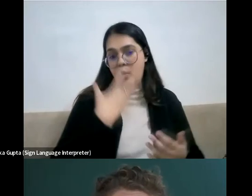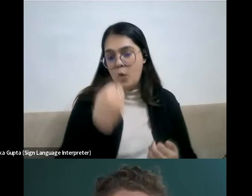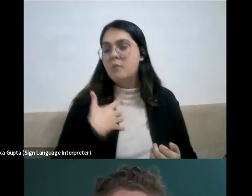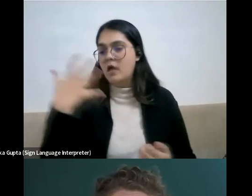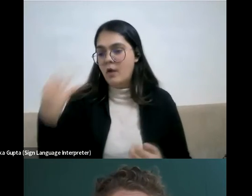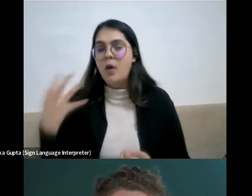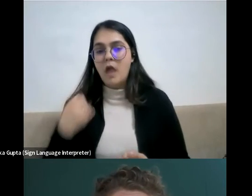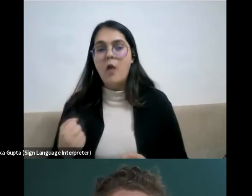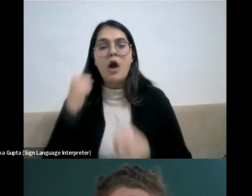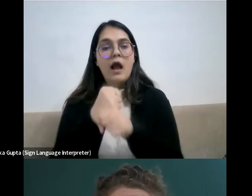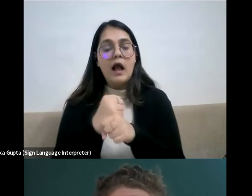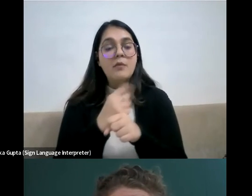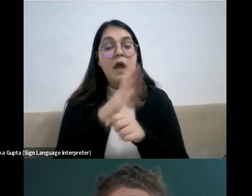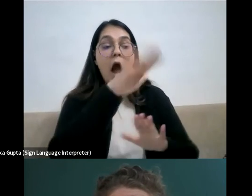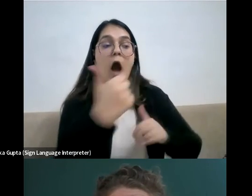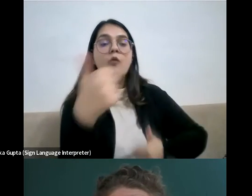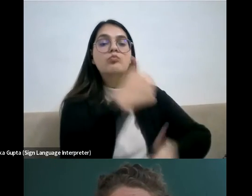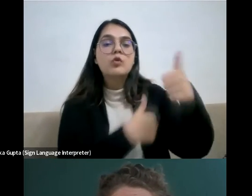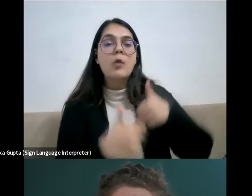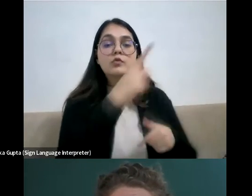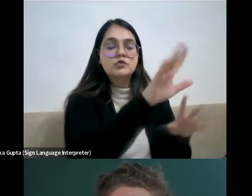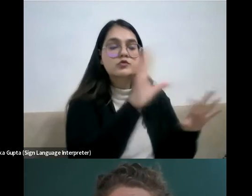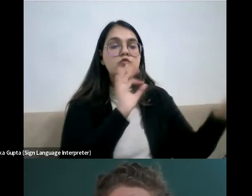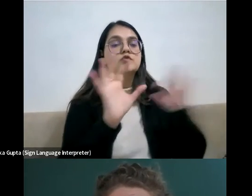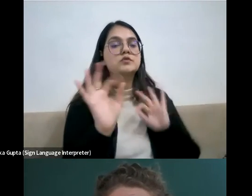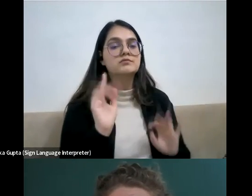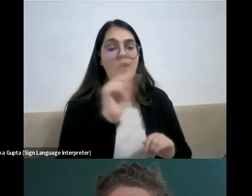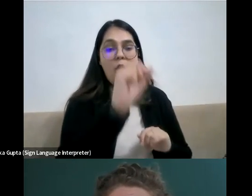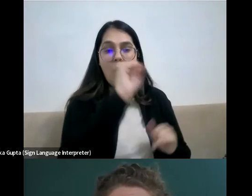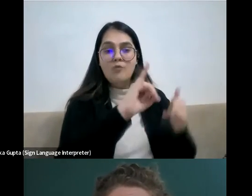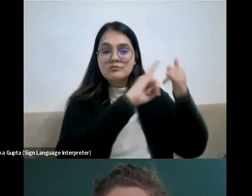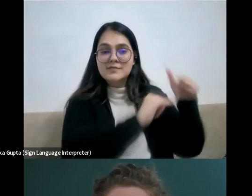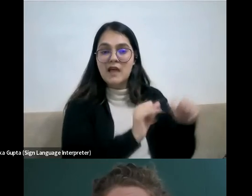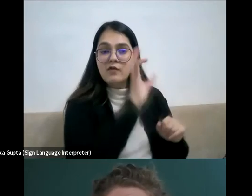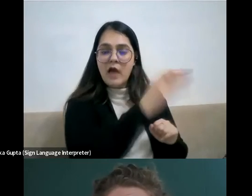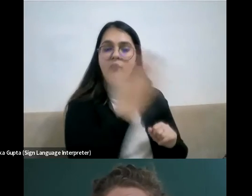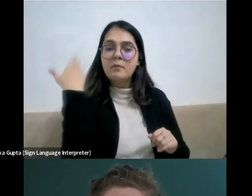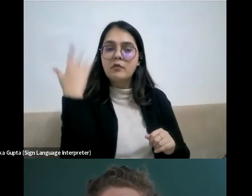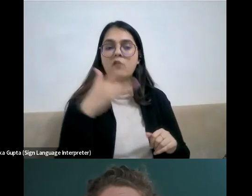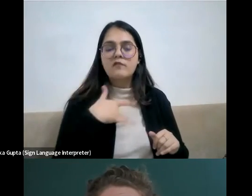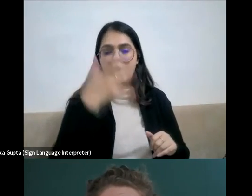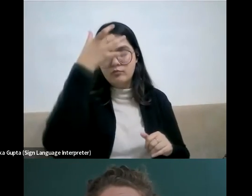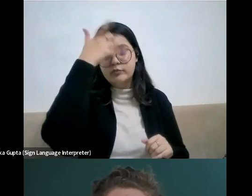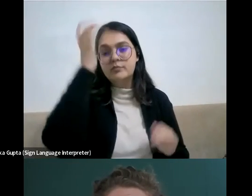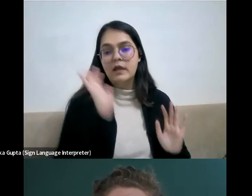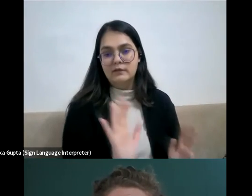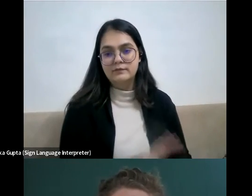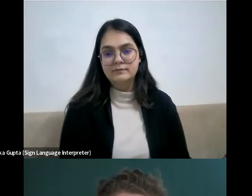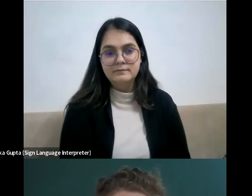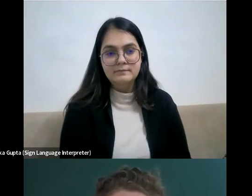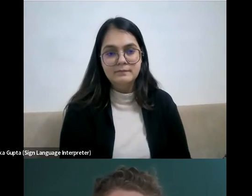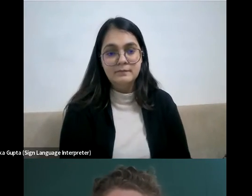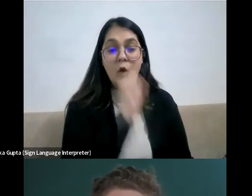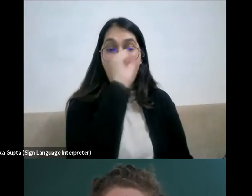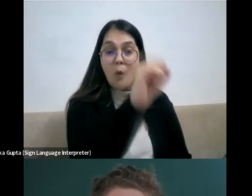governance. And as I say, this is an issue that we have had to deal with in South Africa quite a lot. In South Africa, we have quite a